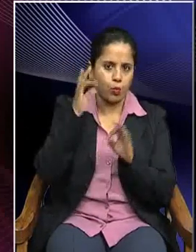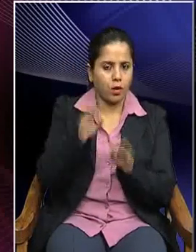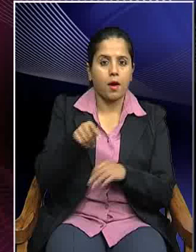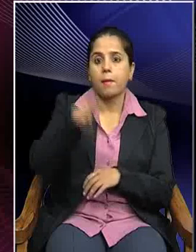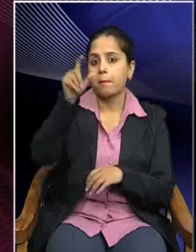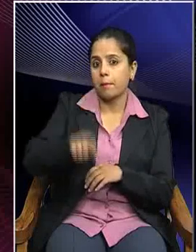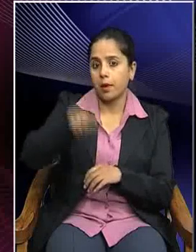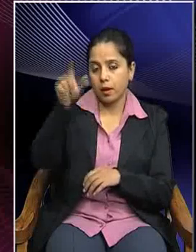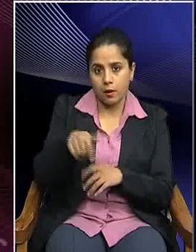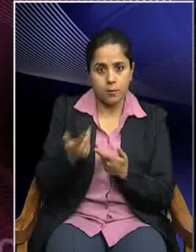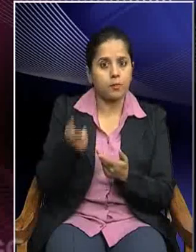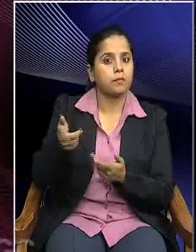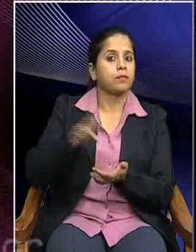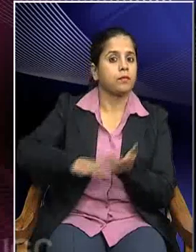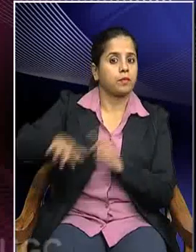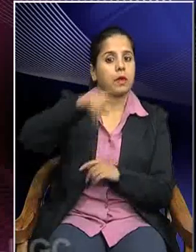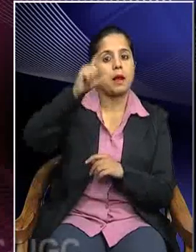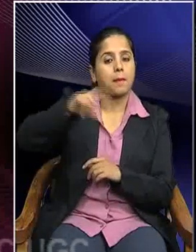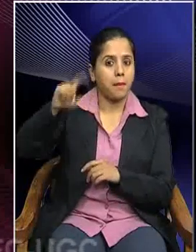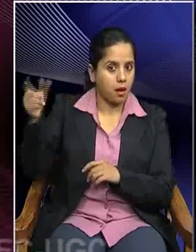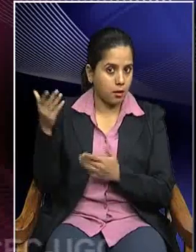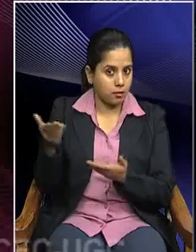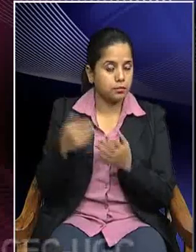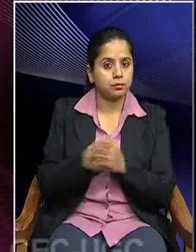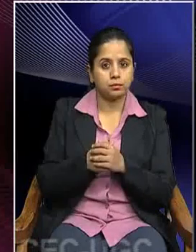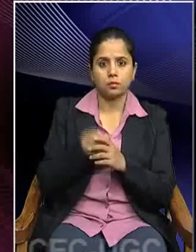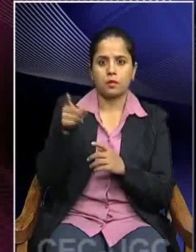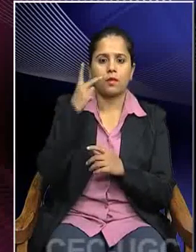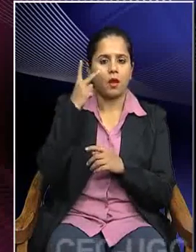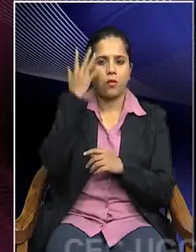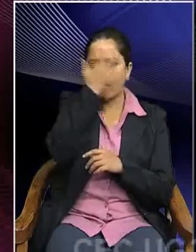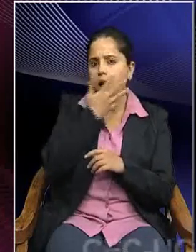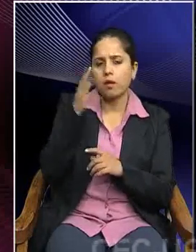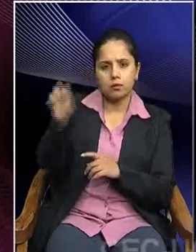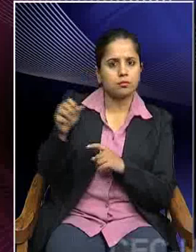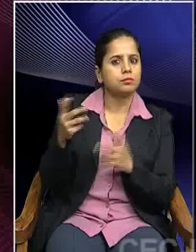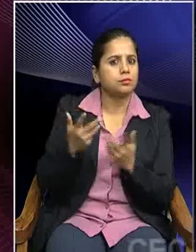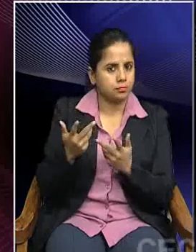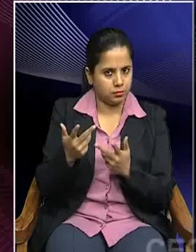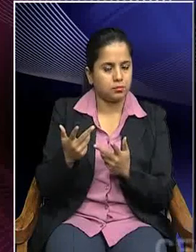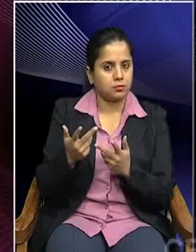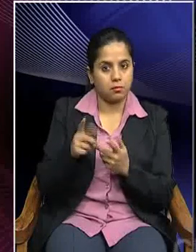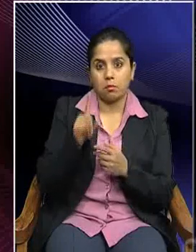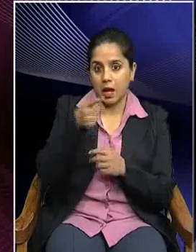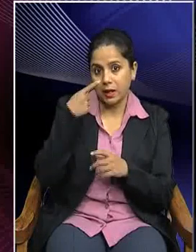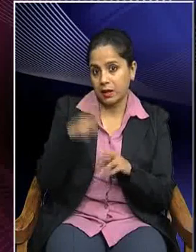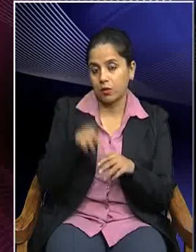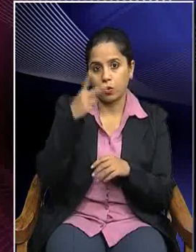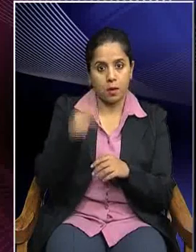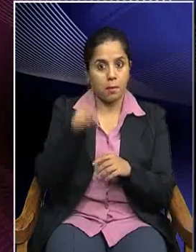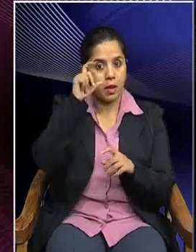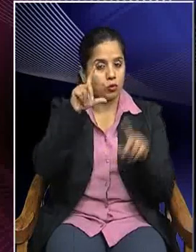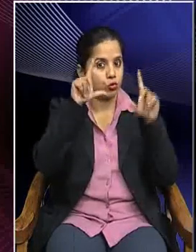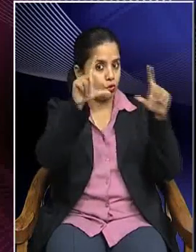people of this area, Nepal area, look like. But if you look at the image